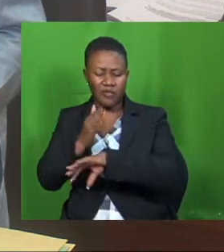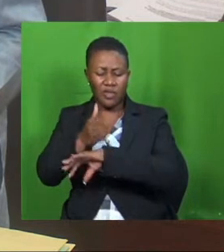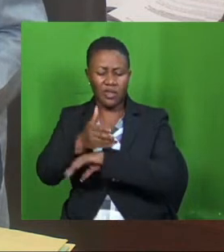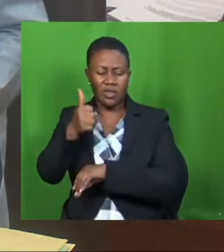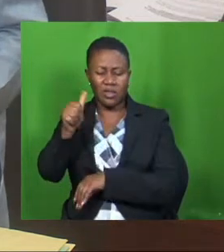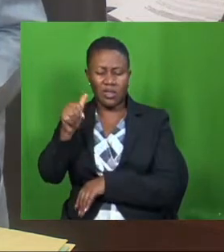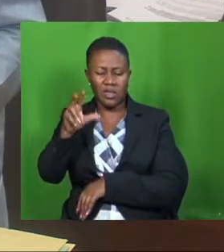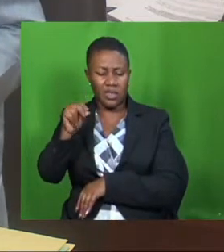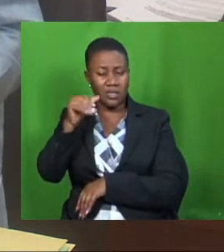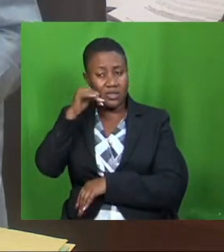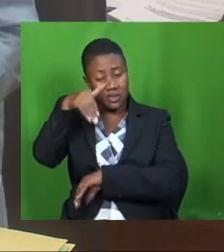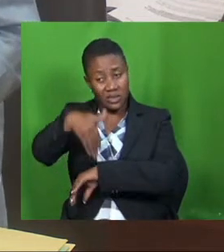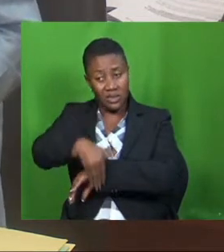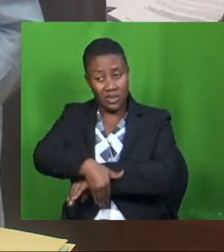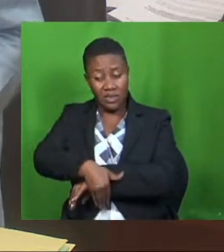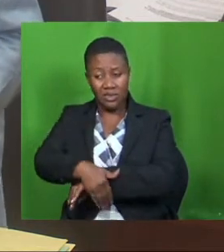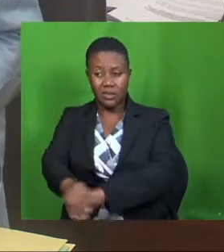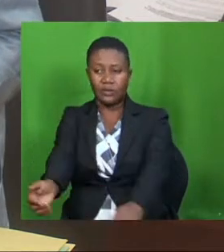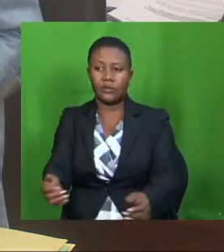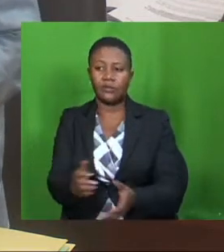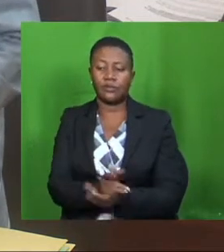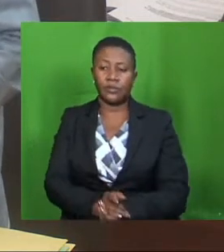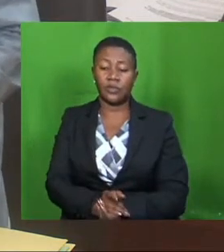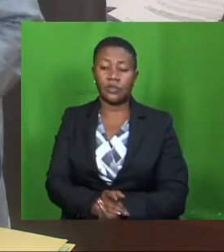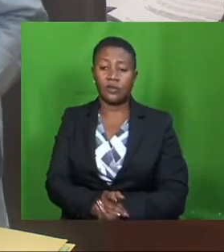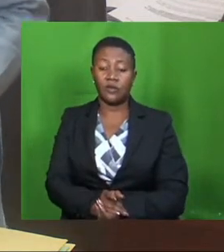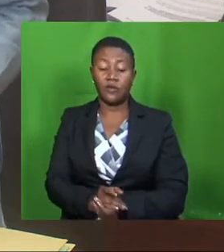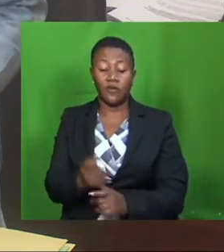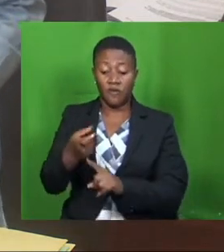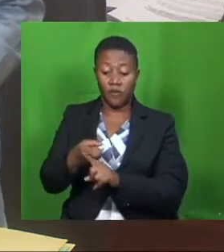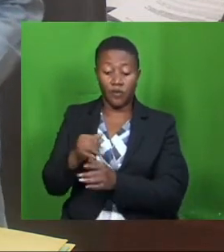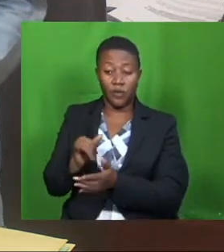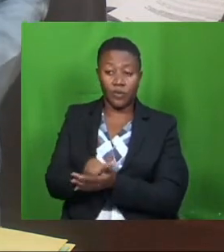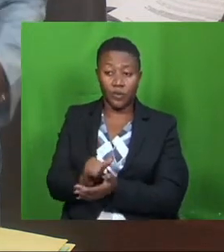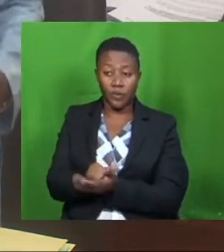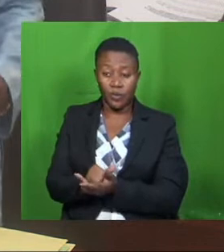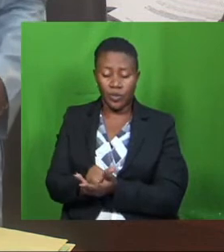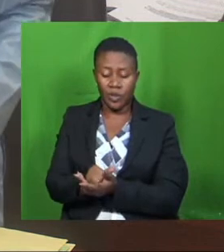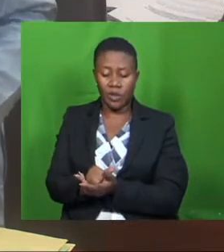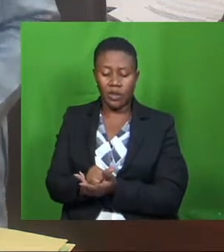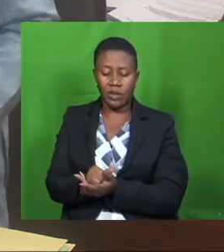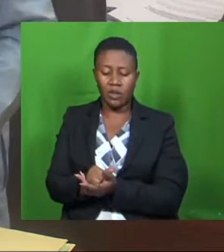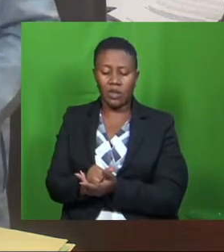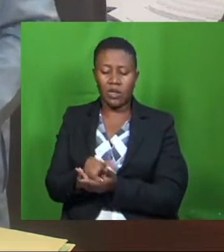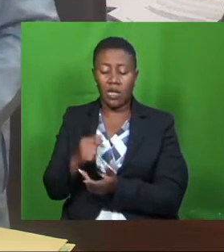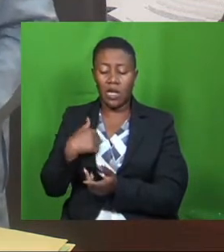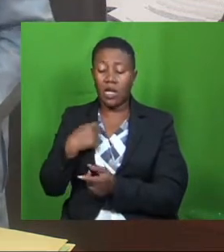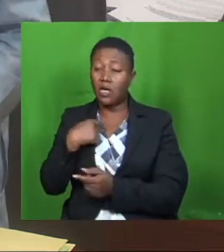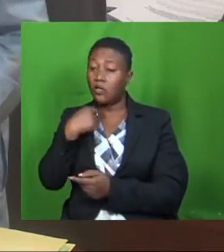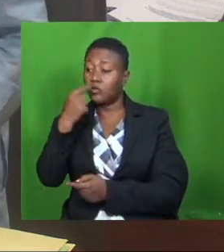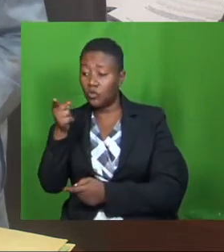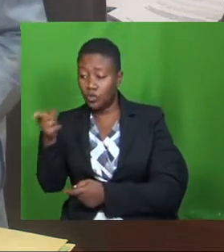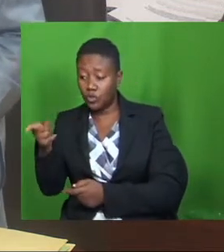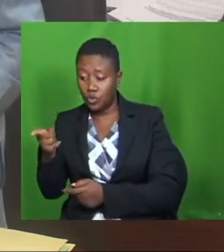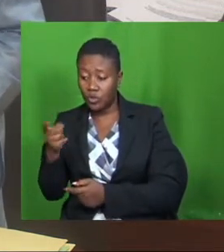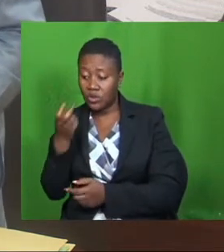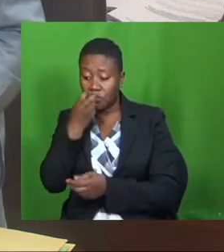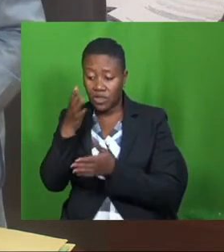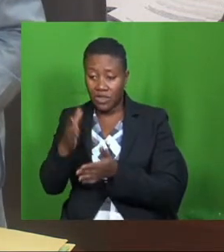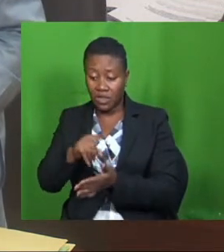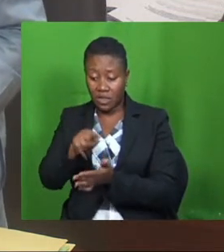that is still in abeyance. I want to believe that he really was talking to the